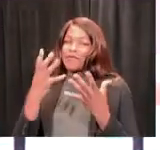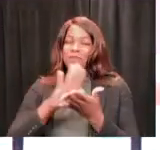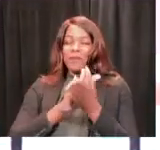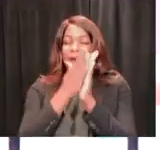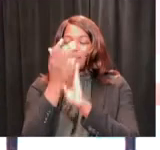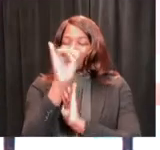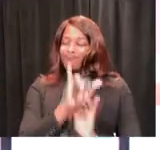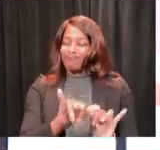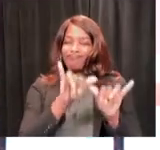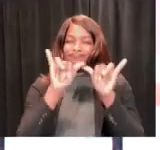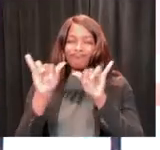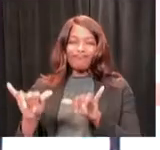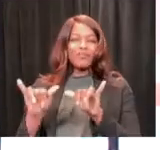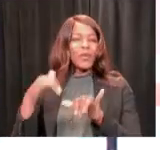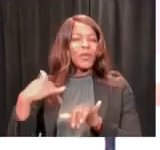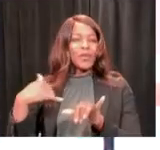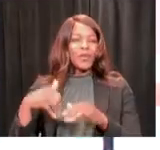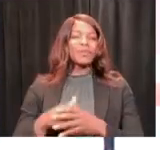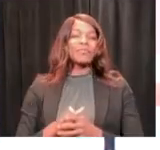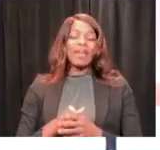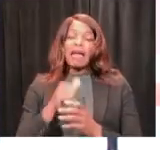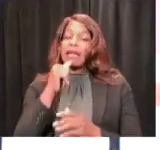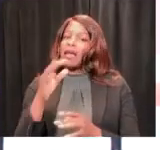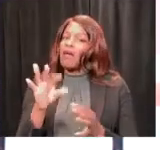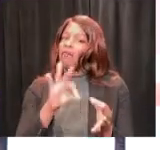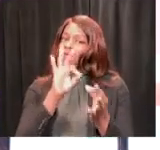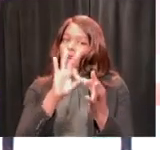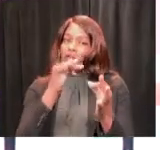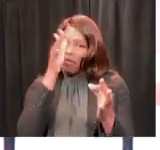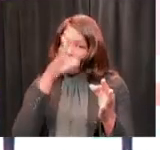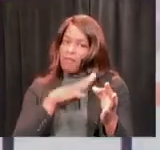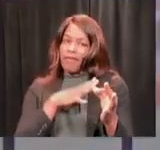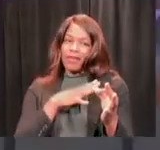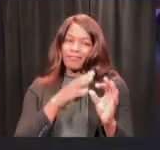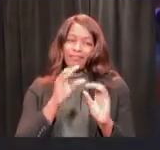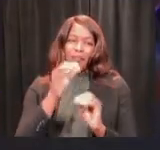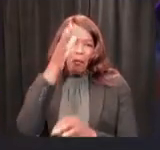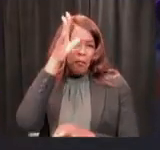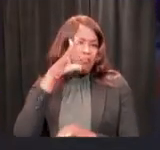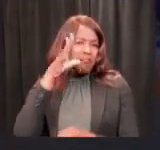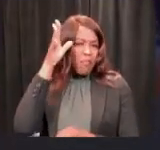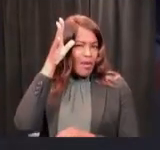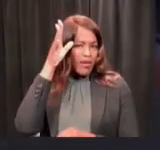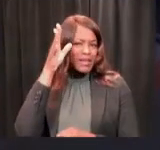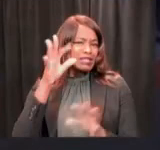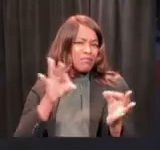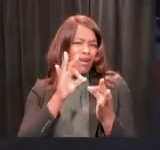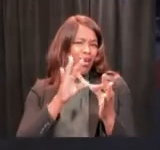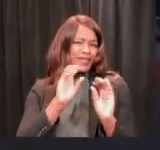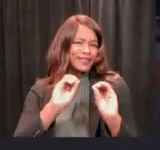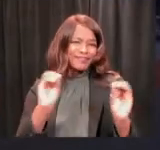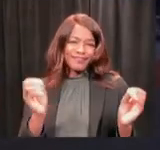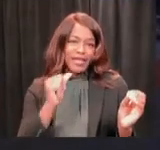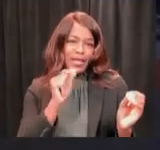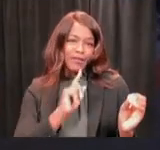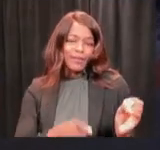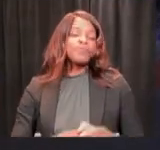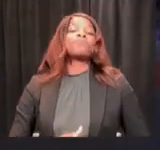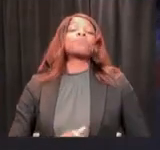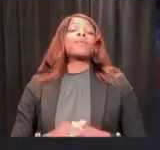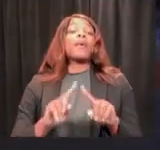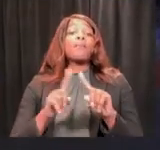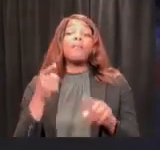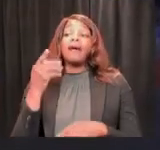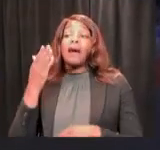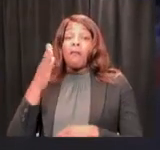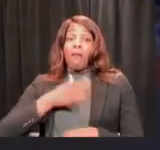right? And he was not a perfect man, because there is no perfect parent, right? But he was one that pointed me and pushed me and